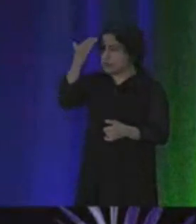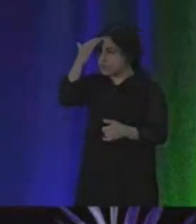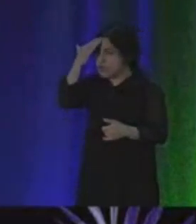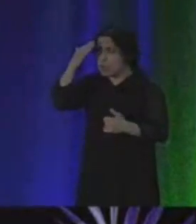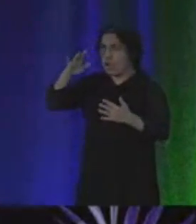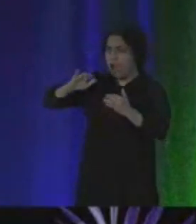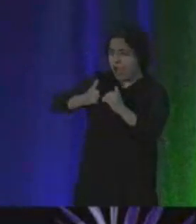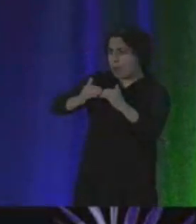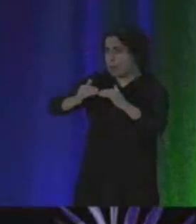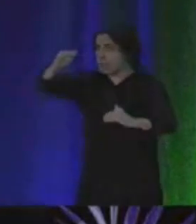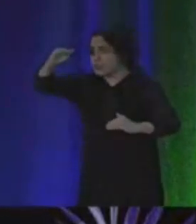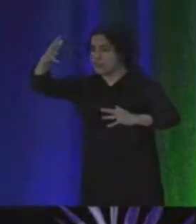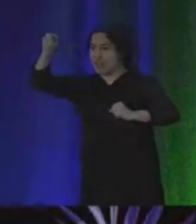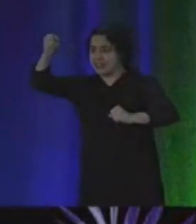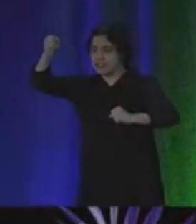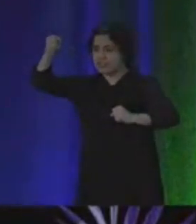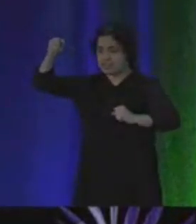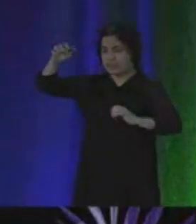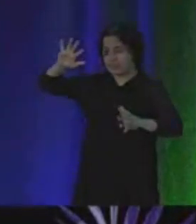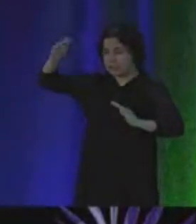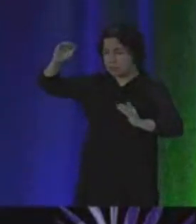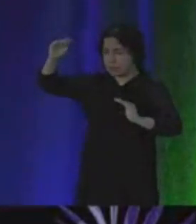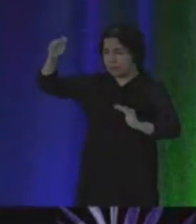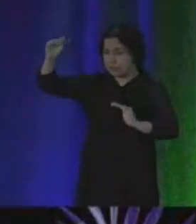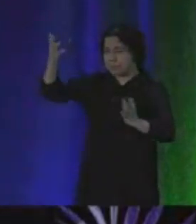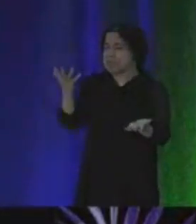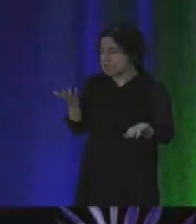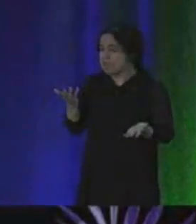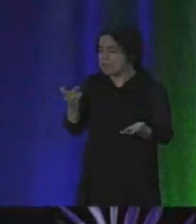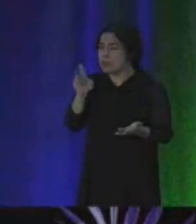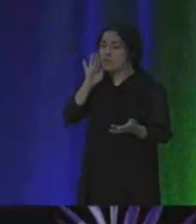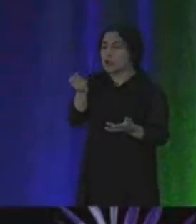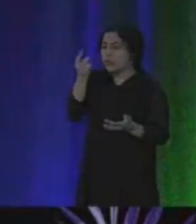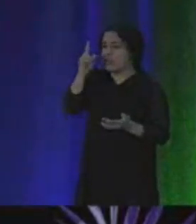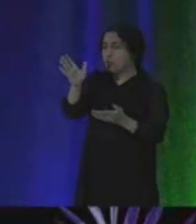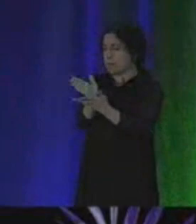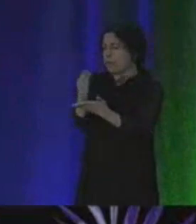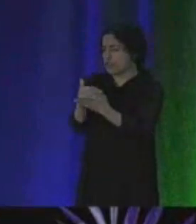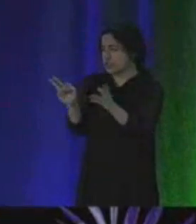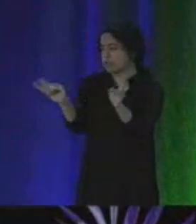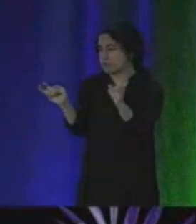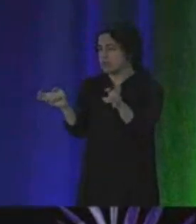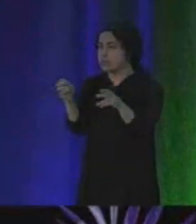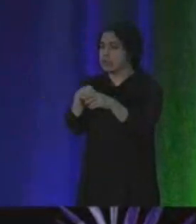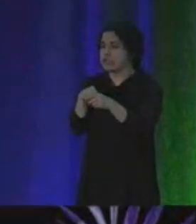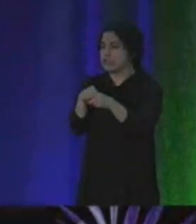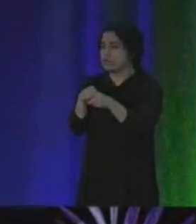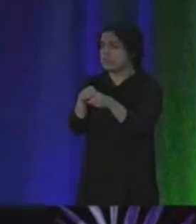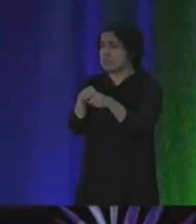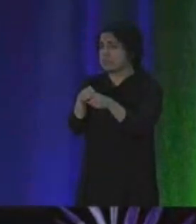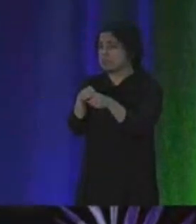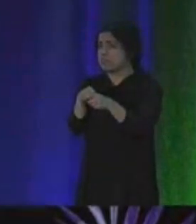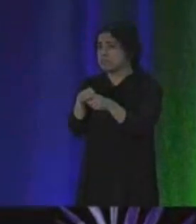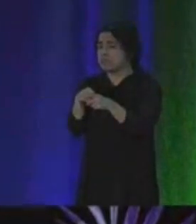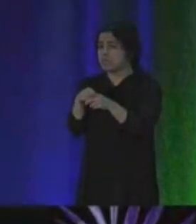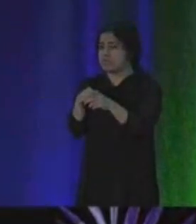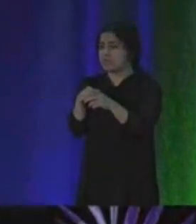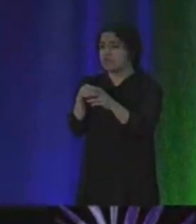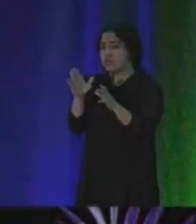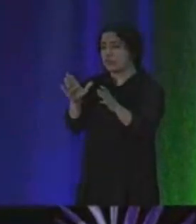right? And you'll understand your budget, so to say, within frames and